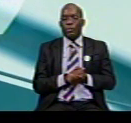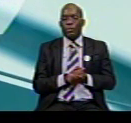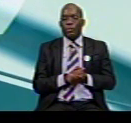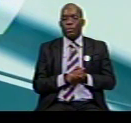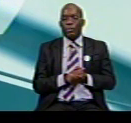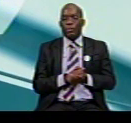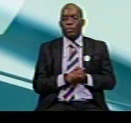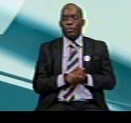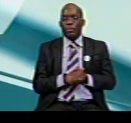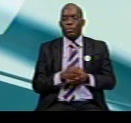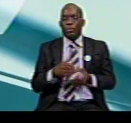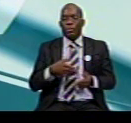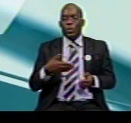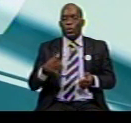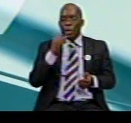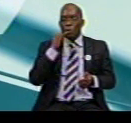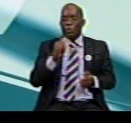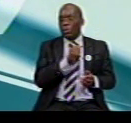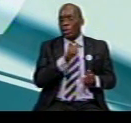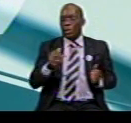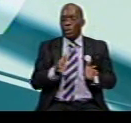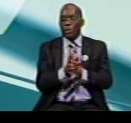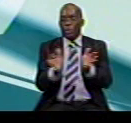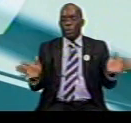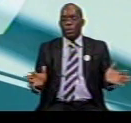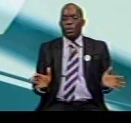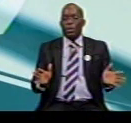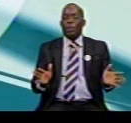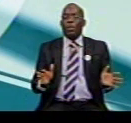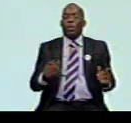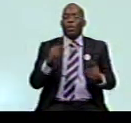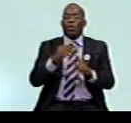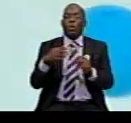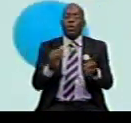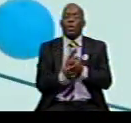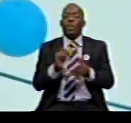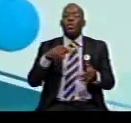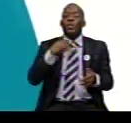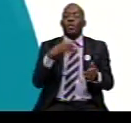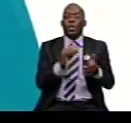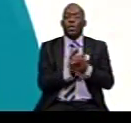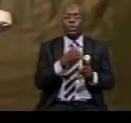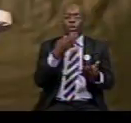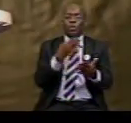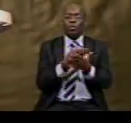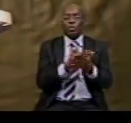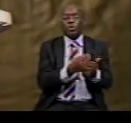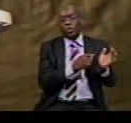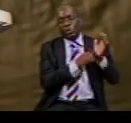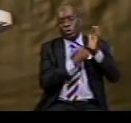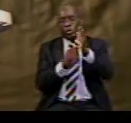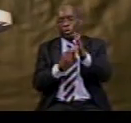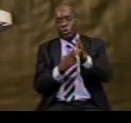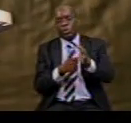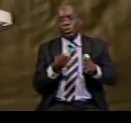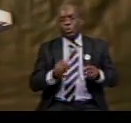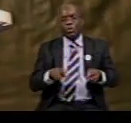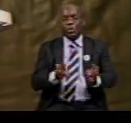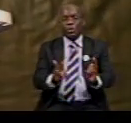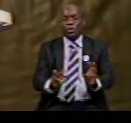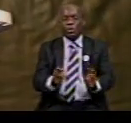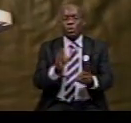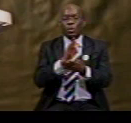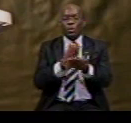There's a general saying that says, morning shows the day. Something unique happened in the